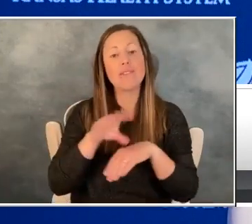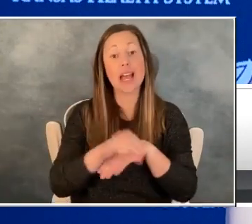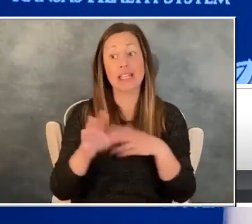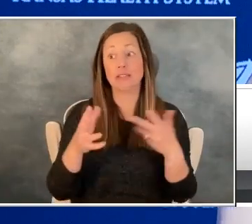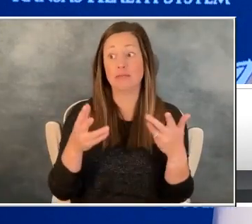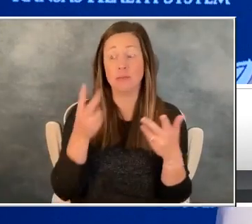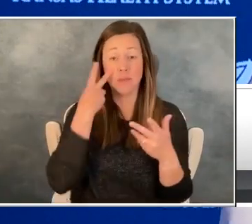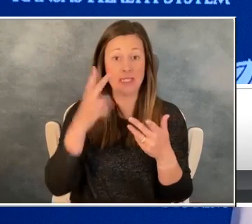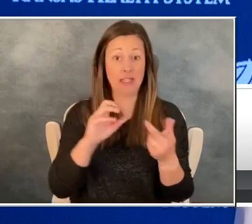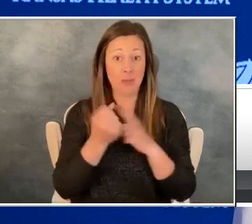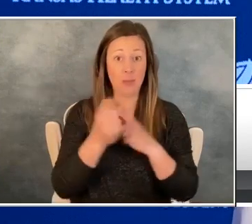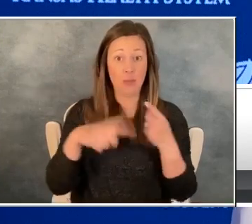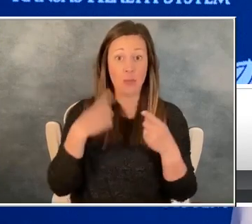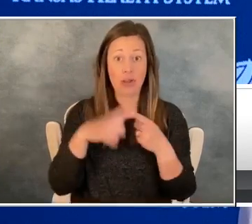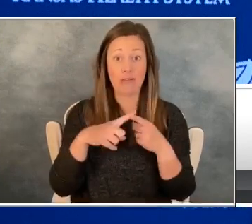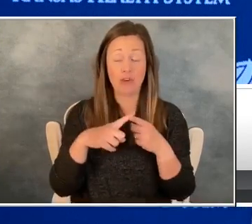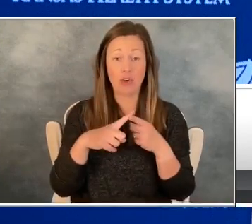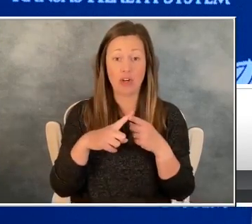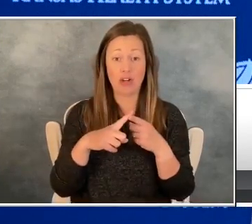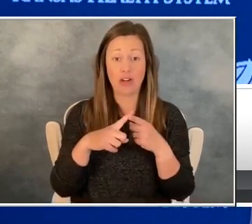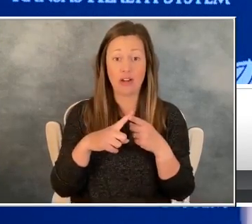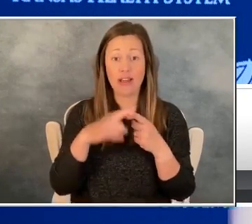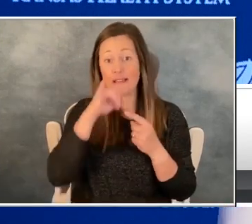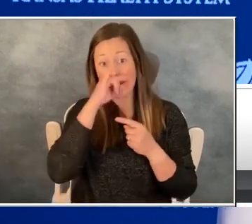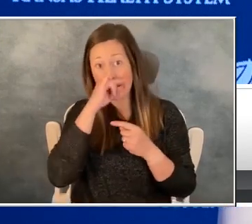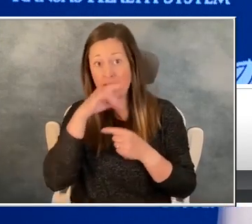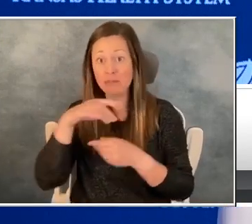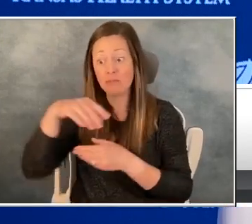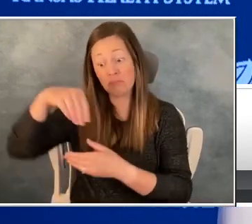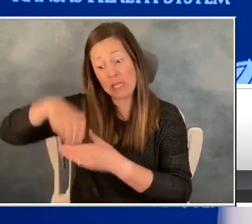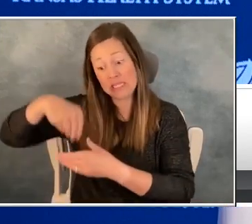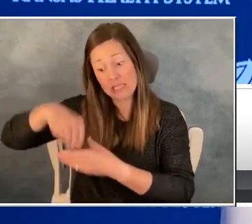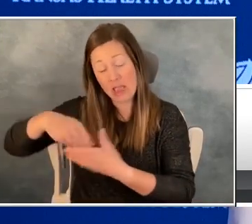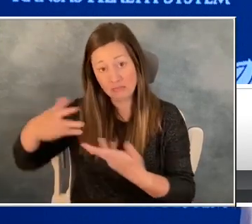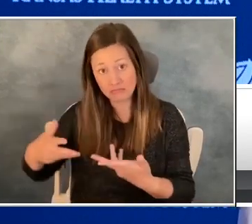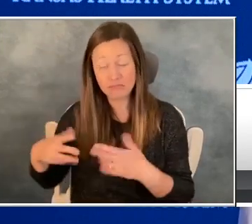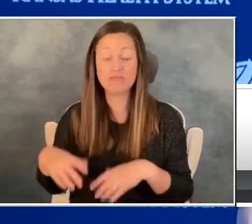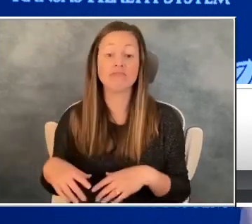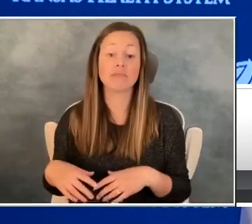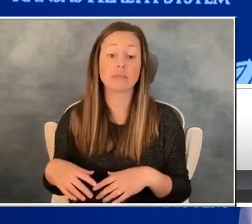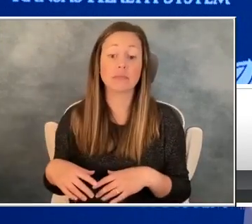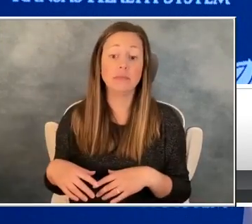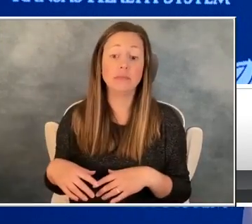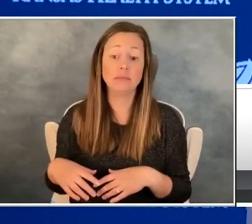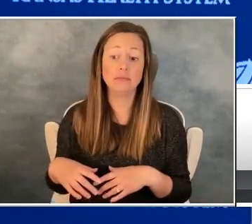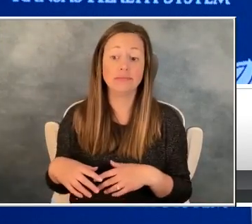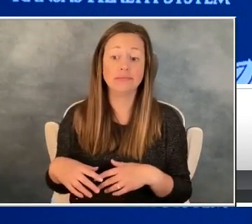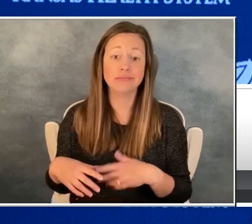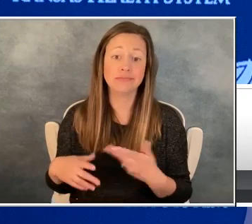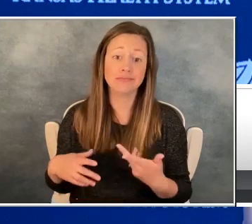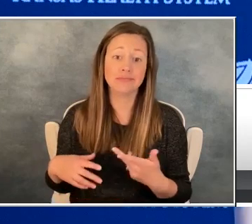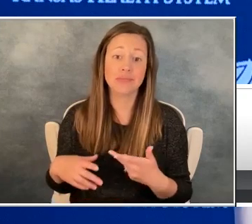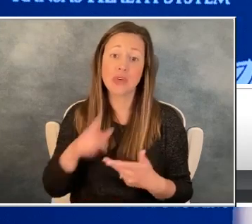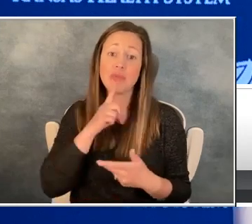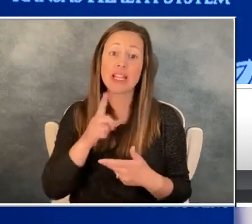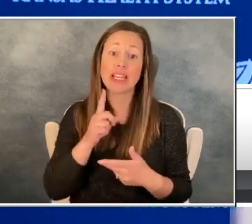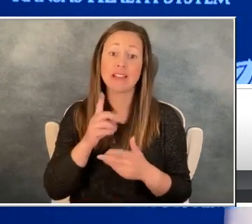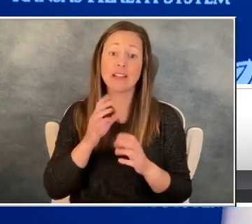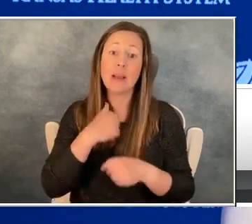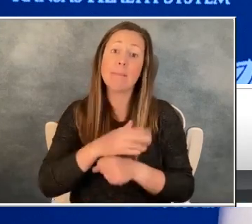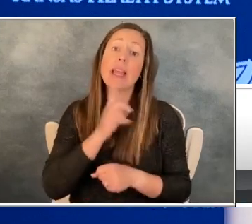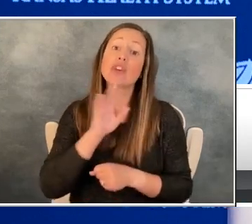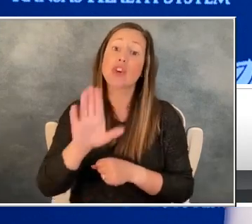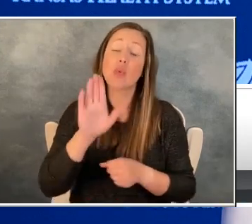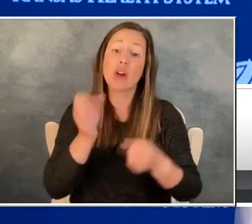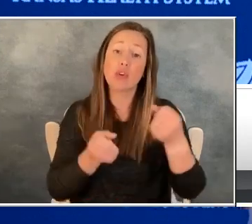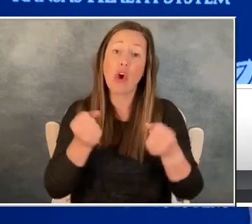where a toddler is inside, and just keep your car locked even if you're indoors. We've